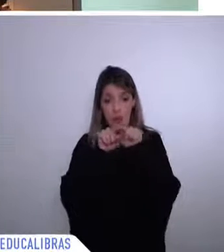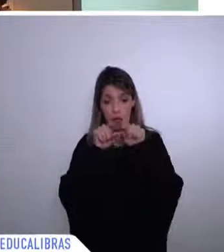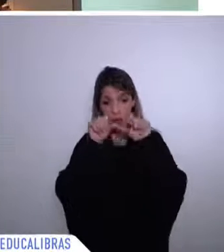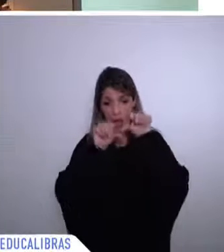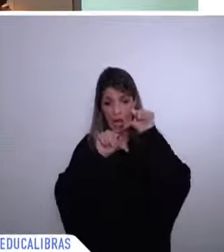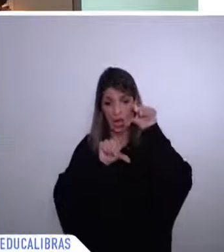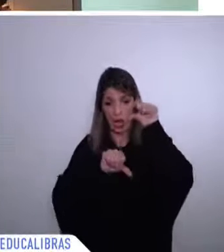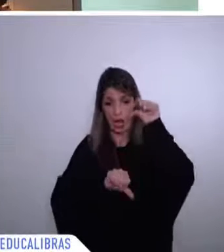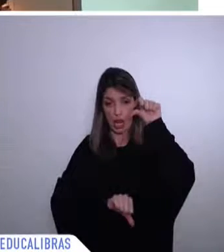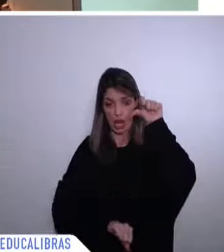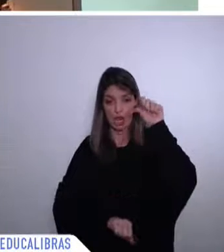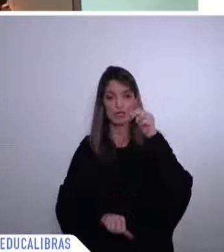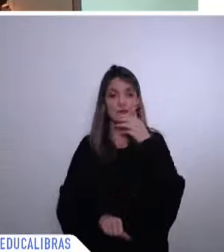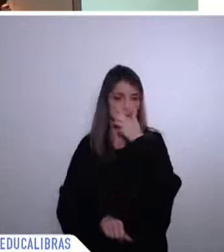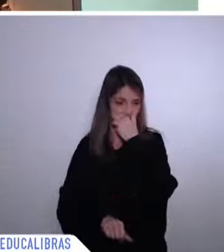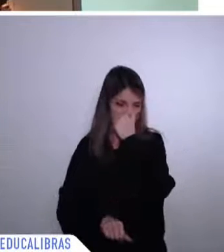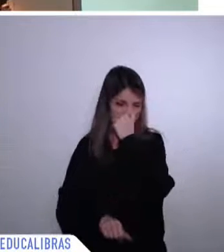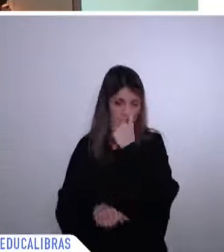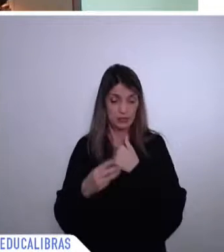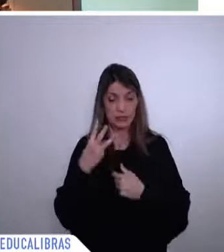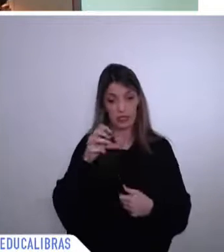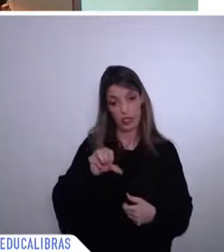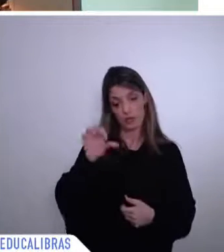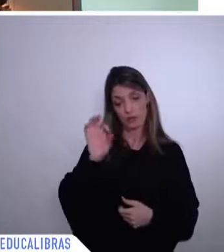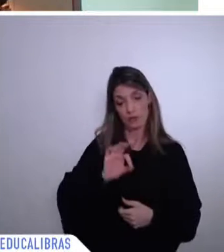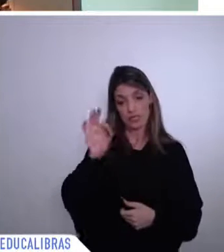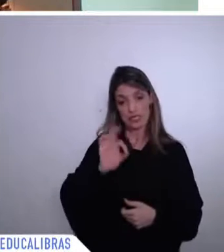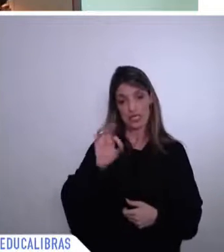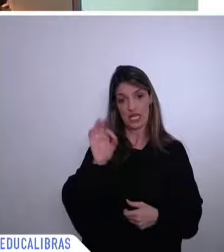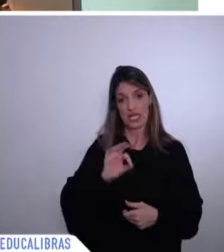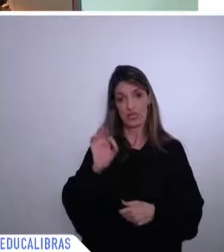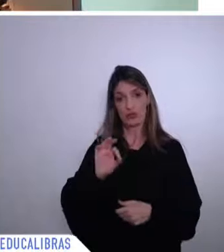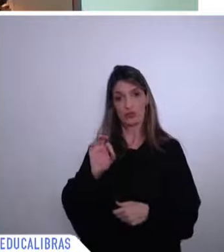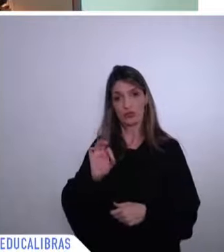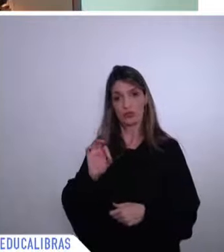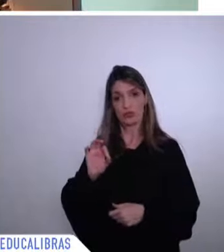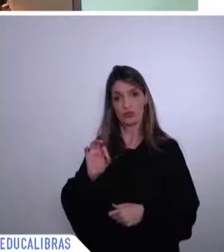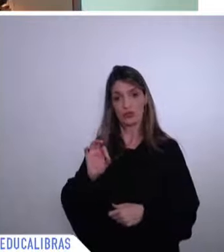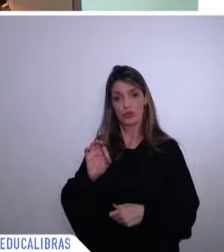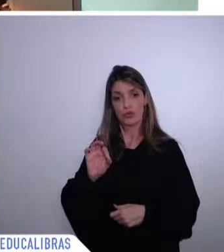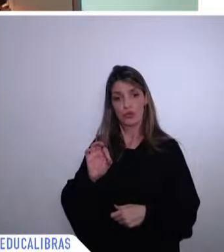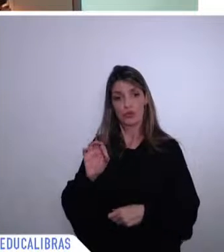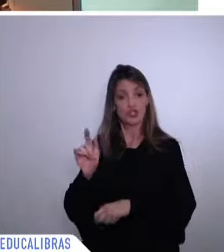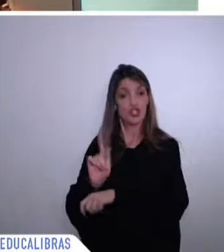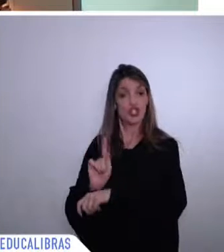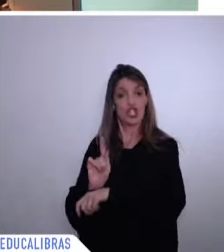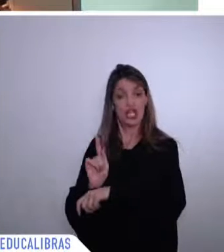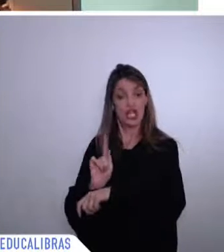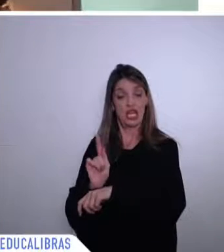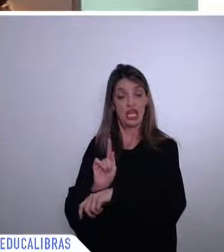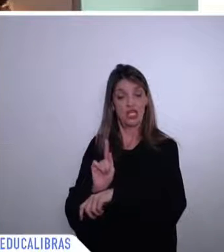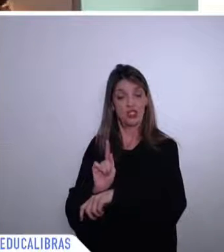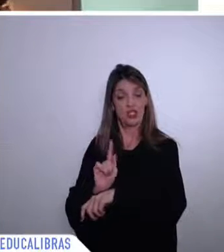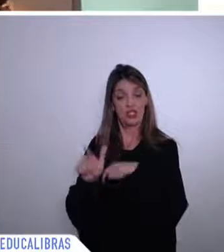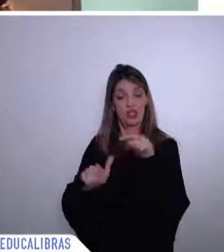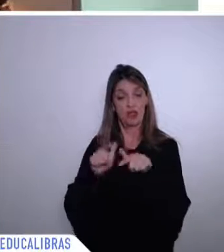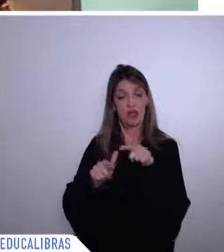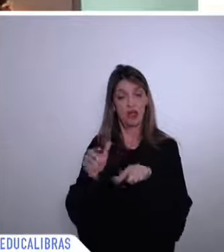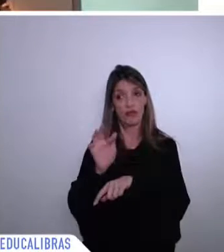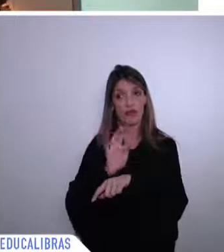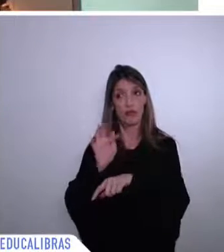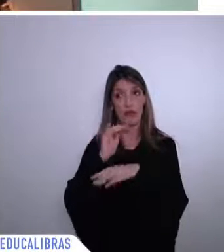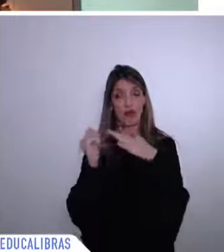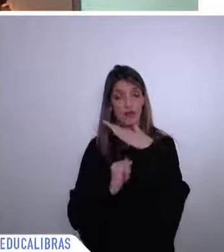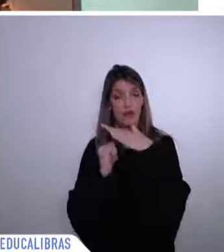They have lower access to professions. We occupy more than 30% of